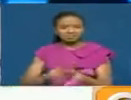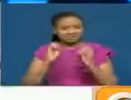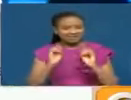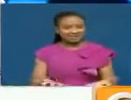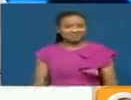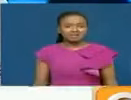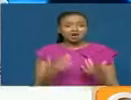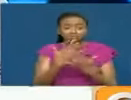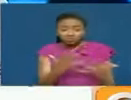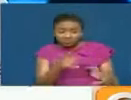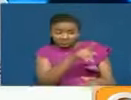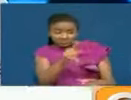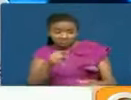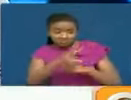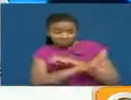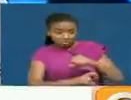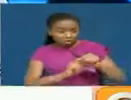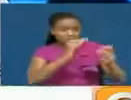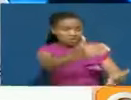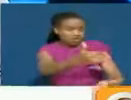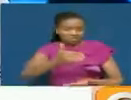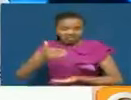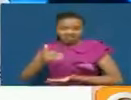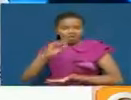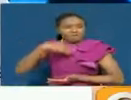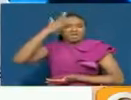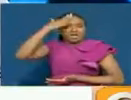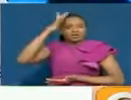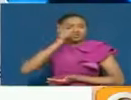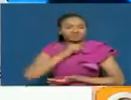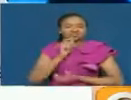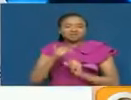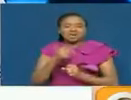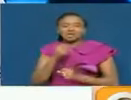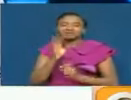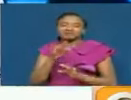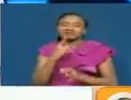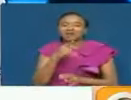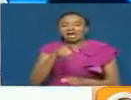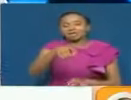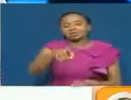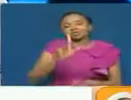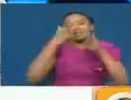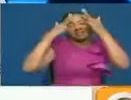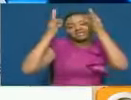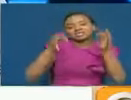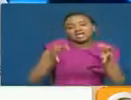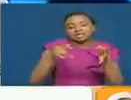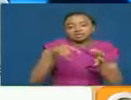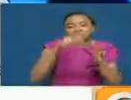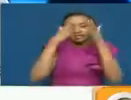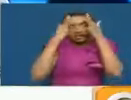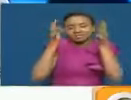recovering stolen property. I know it's easy to pass the buck to members of the public, and I will also do that in a